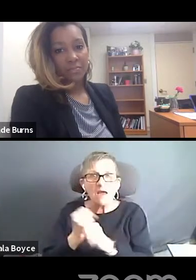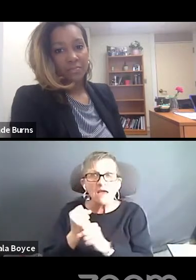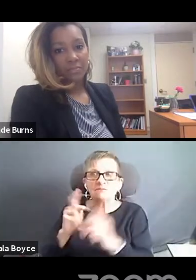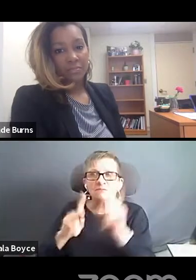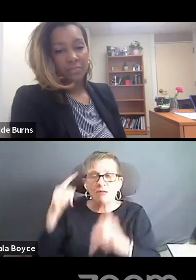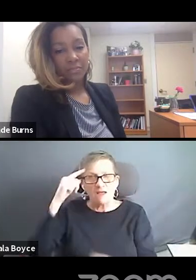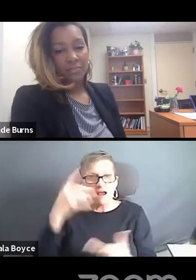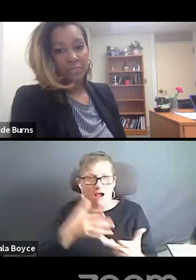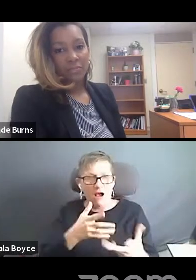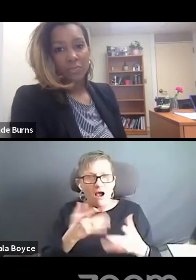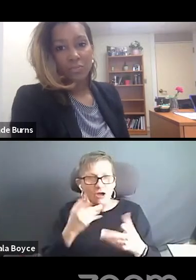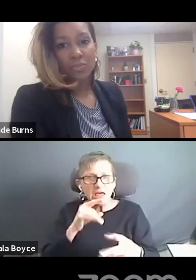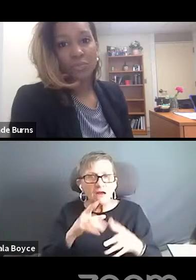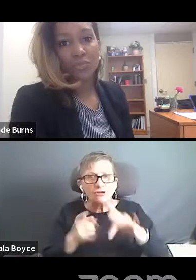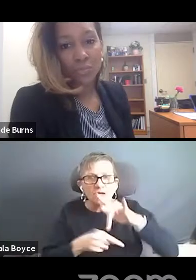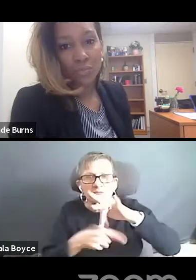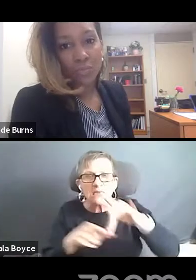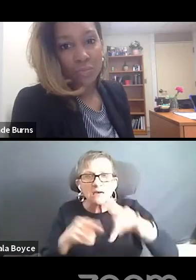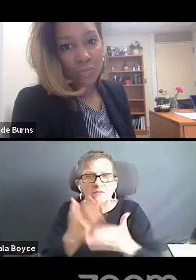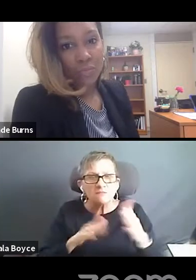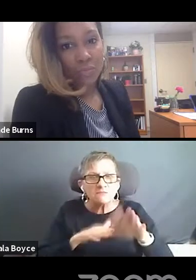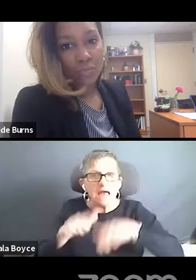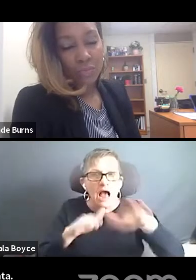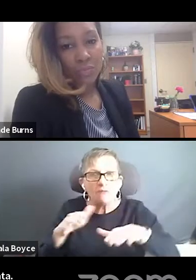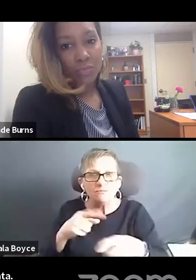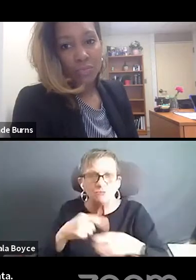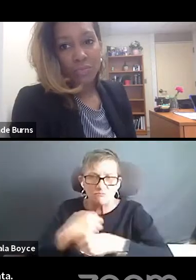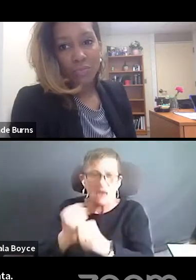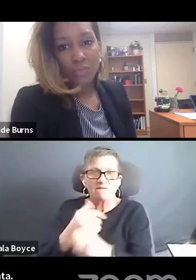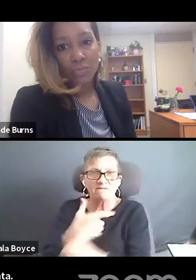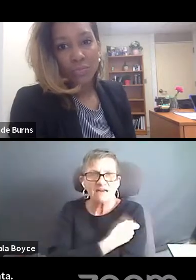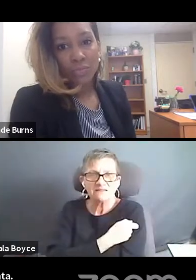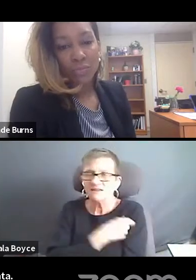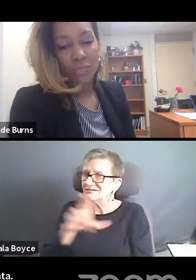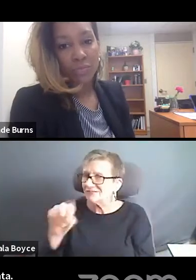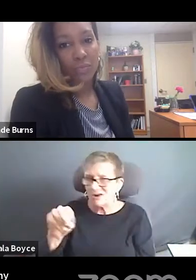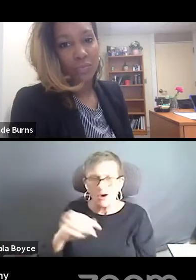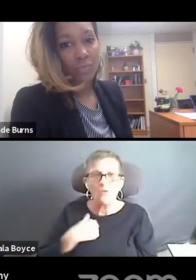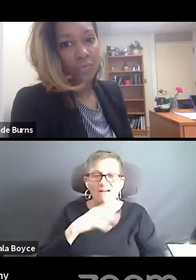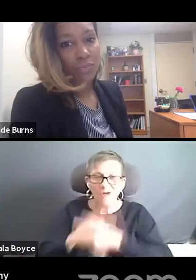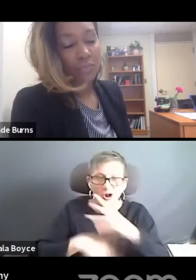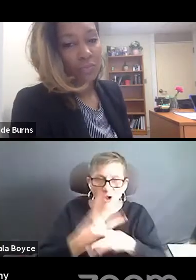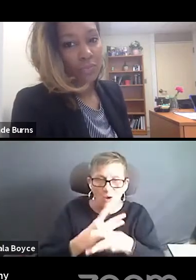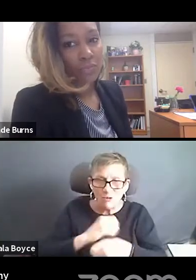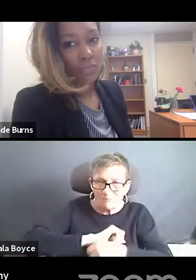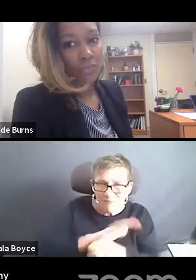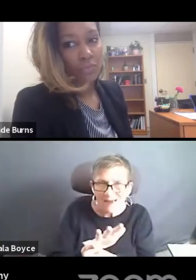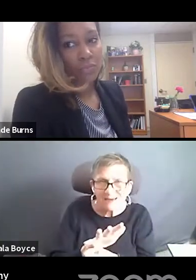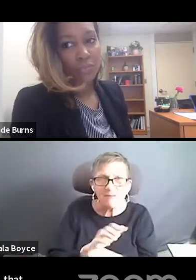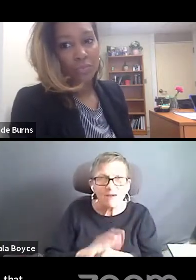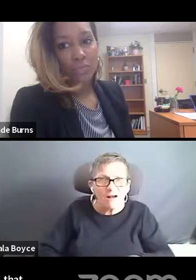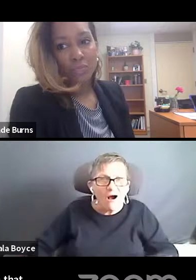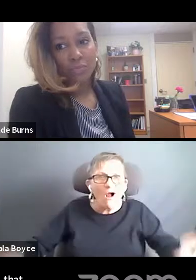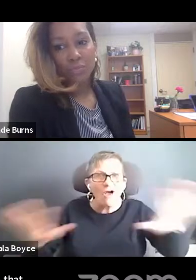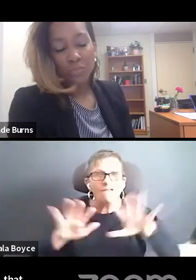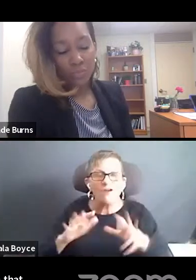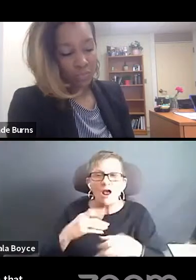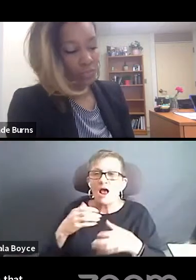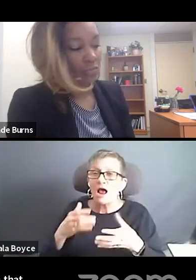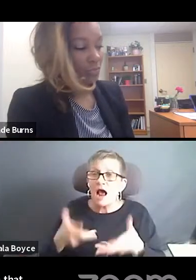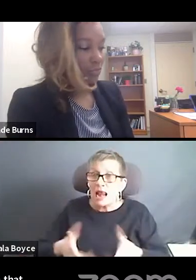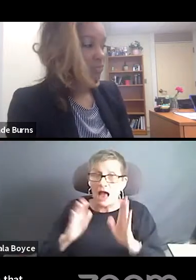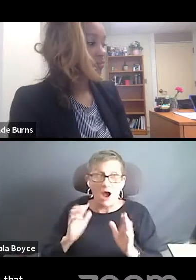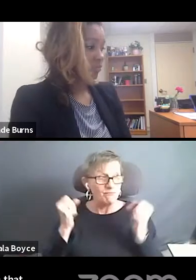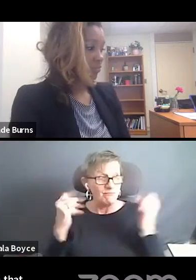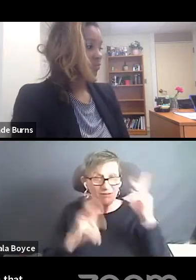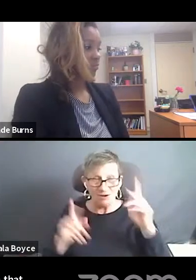need. Instead, what it was is that we have a global pandemic that allowed all of our focus to be put towards creating